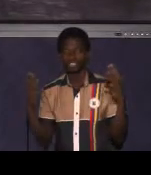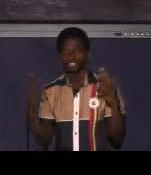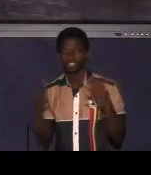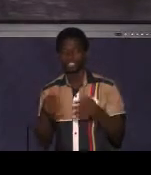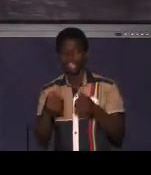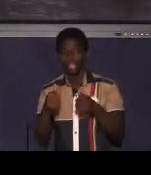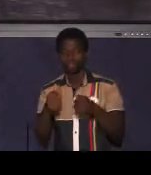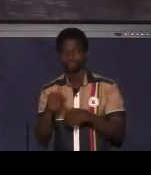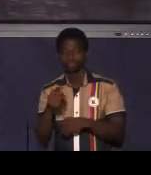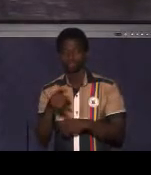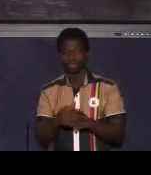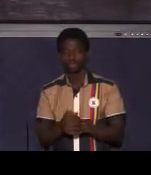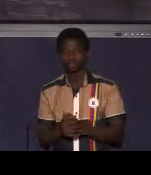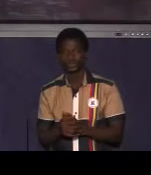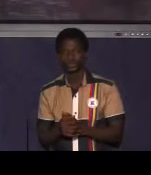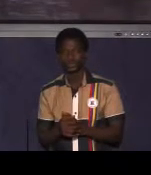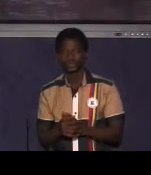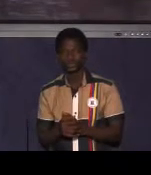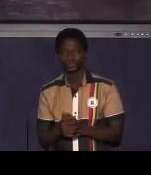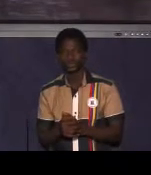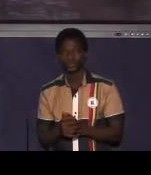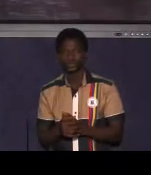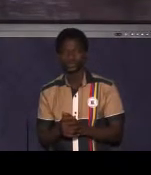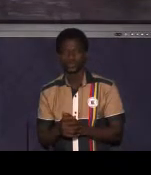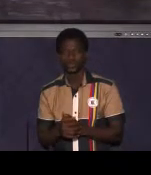cheer. Good job, you.